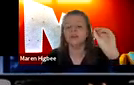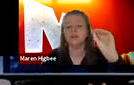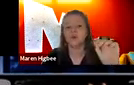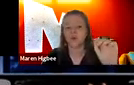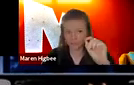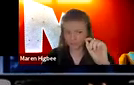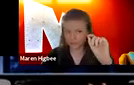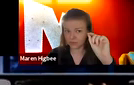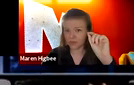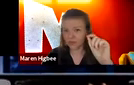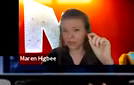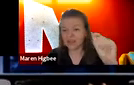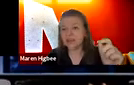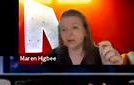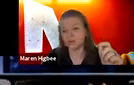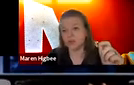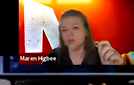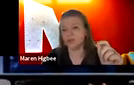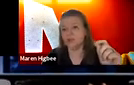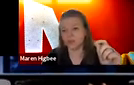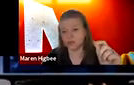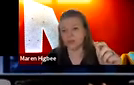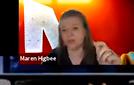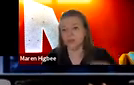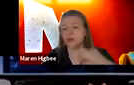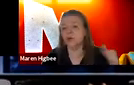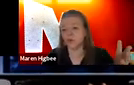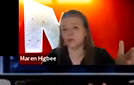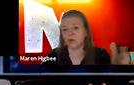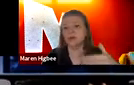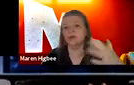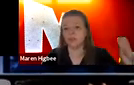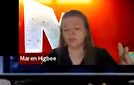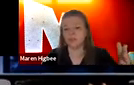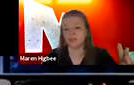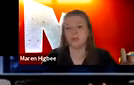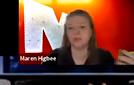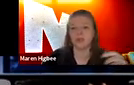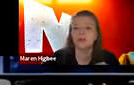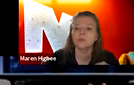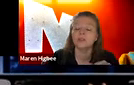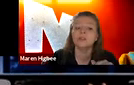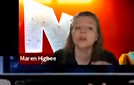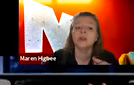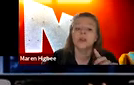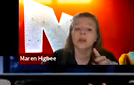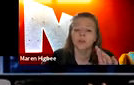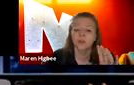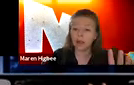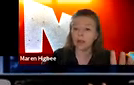for the keynote speeches usually. So I know it with Microsoft, it's, it's generally the keynote speeches.